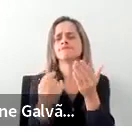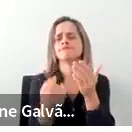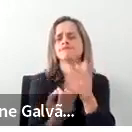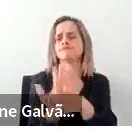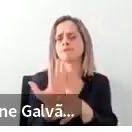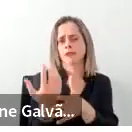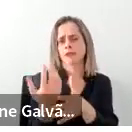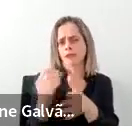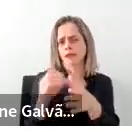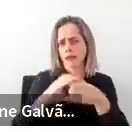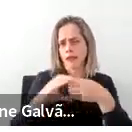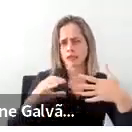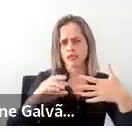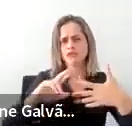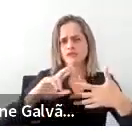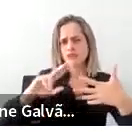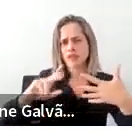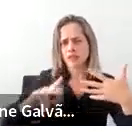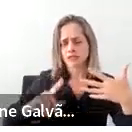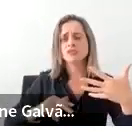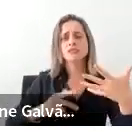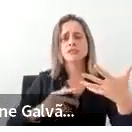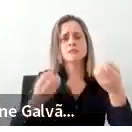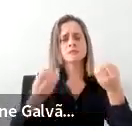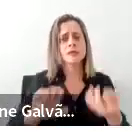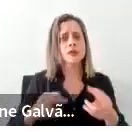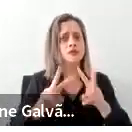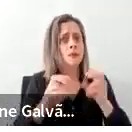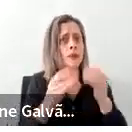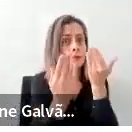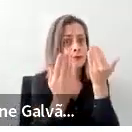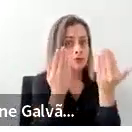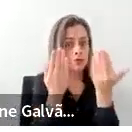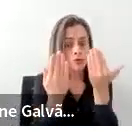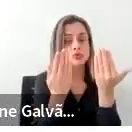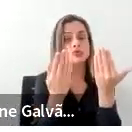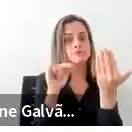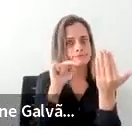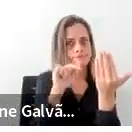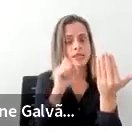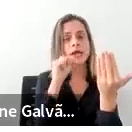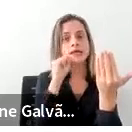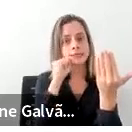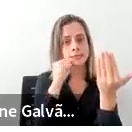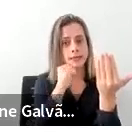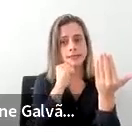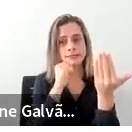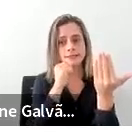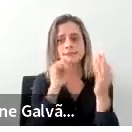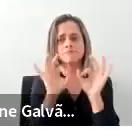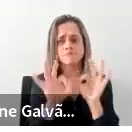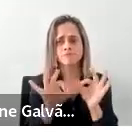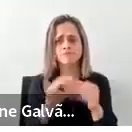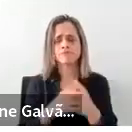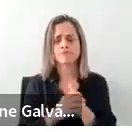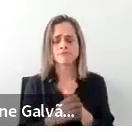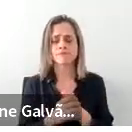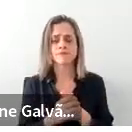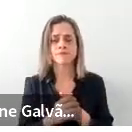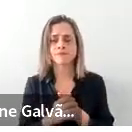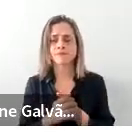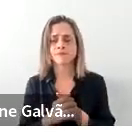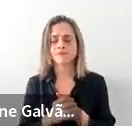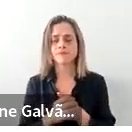Psychology as a natural science, in his view. A critique of the theories, approaches, and the language of existing